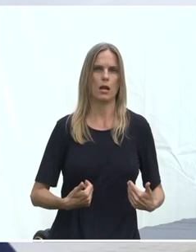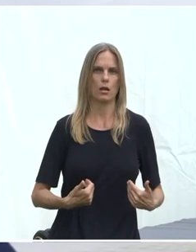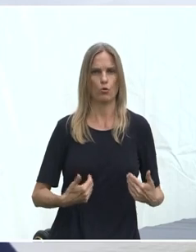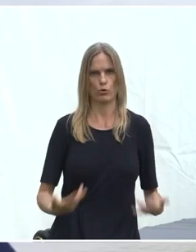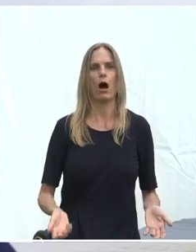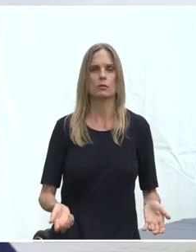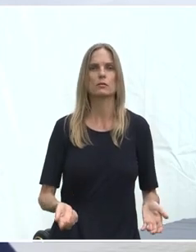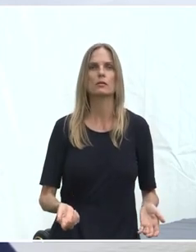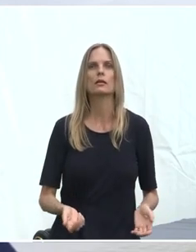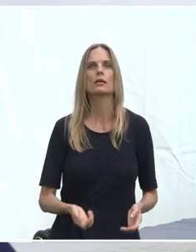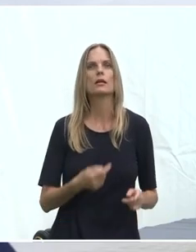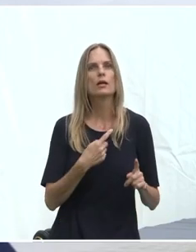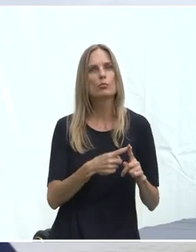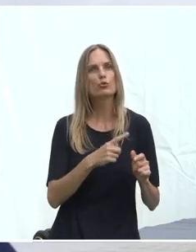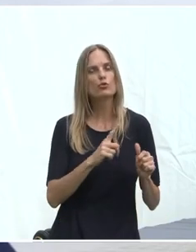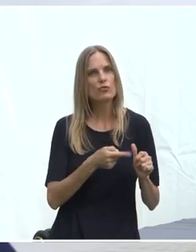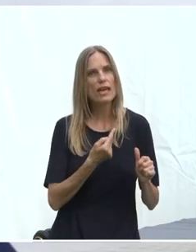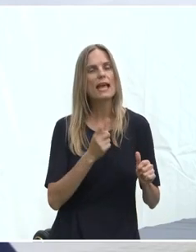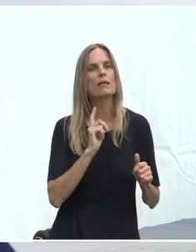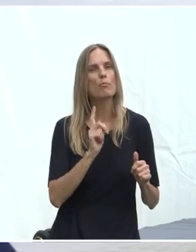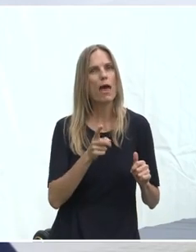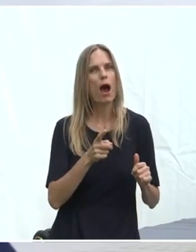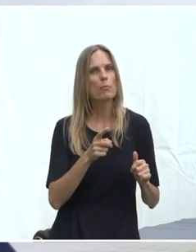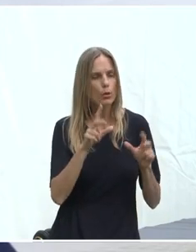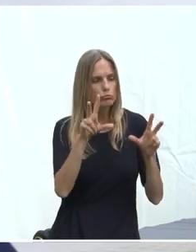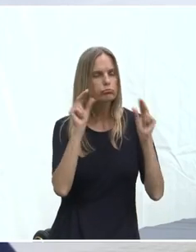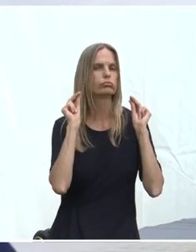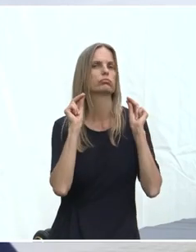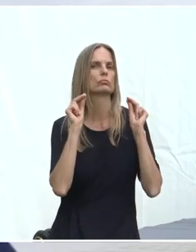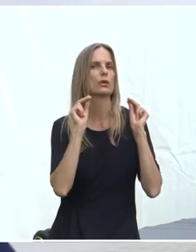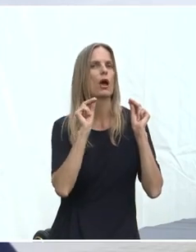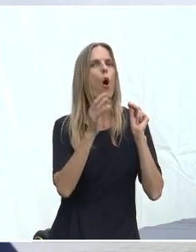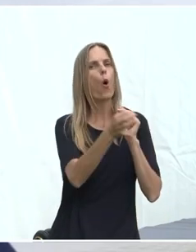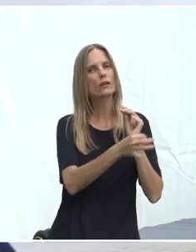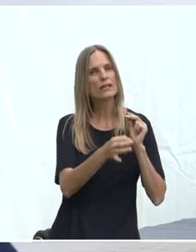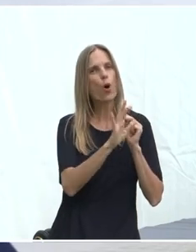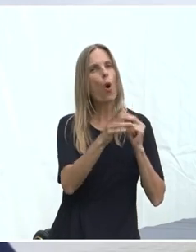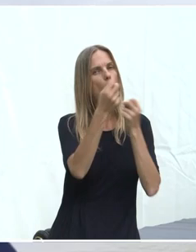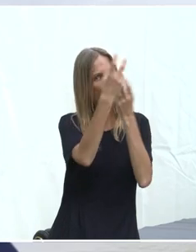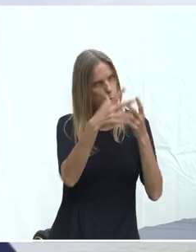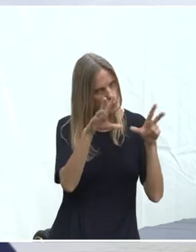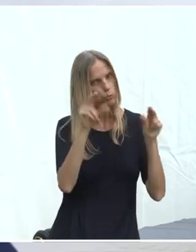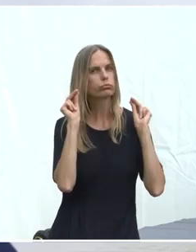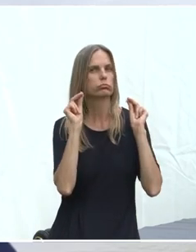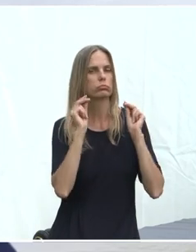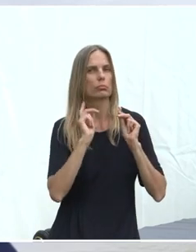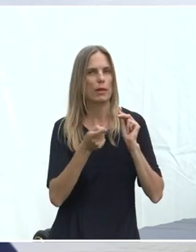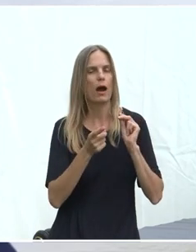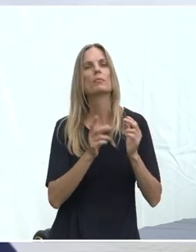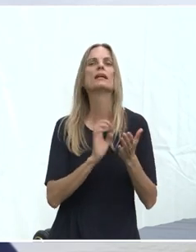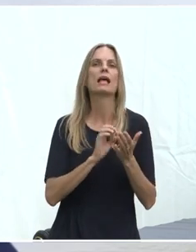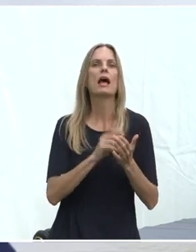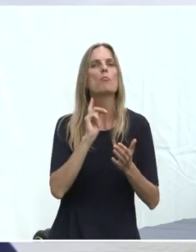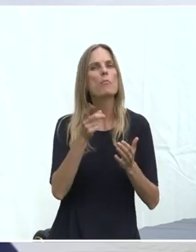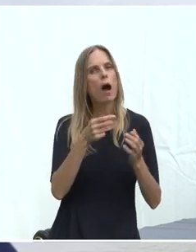and you also need to pick up that culture of the institution. So there are choices to be made on what